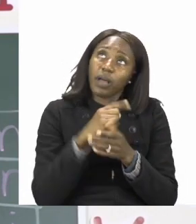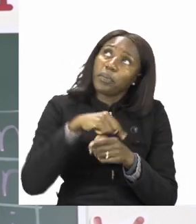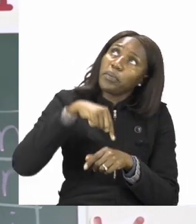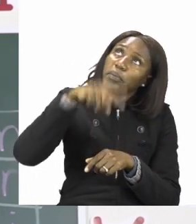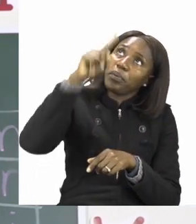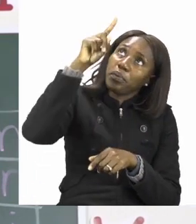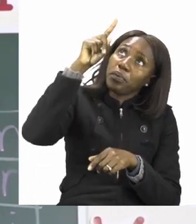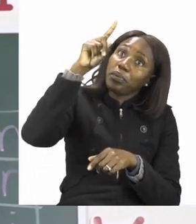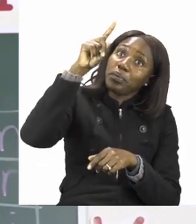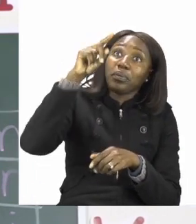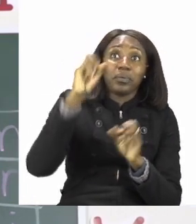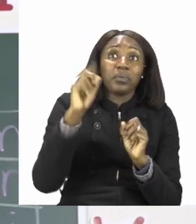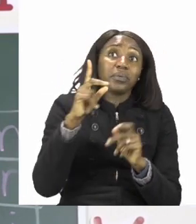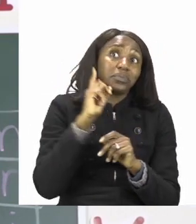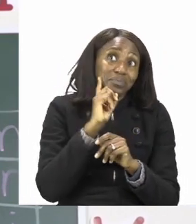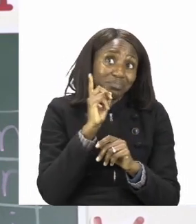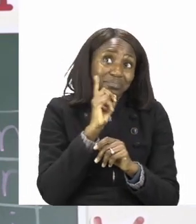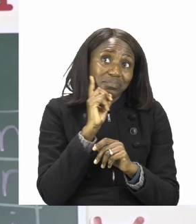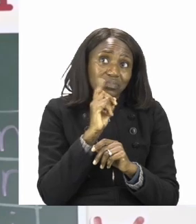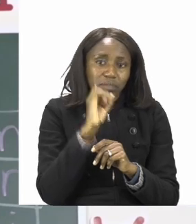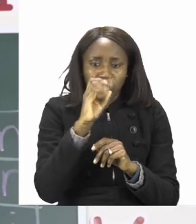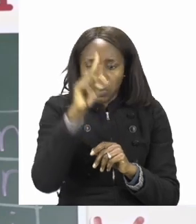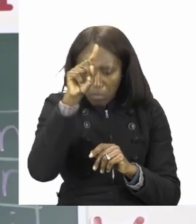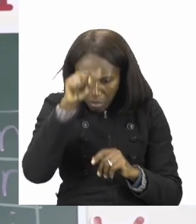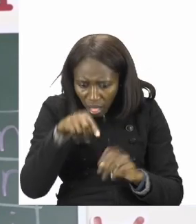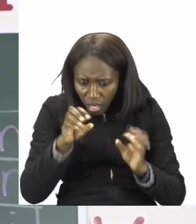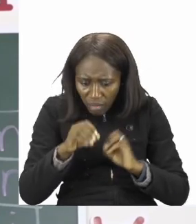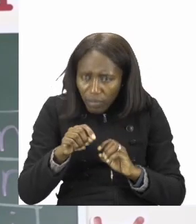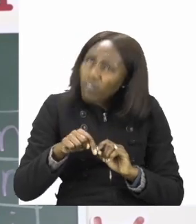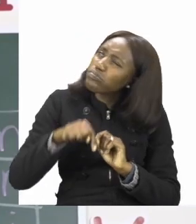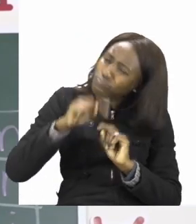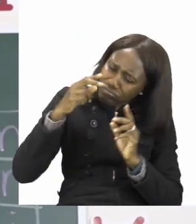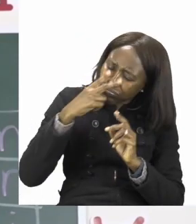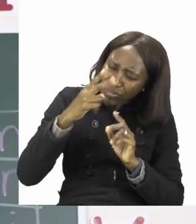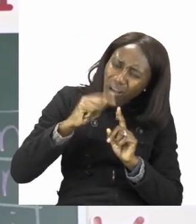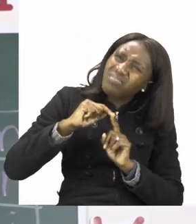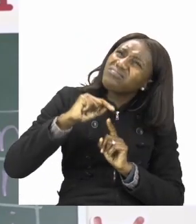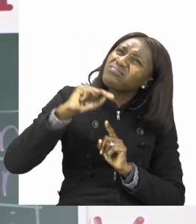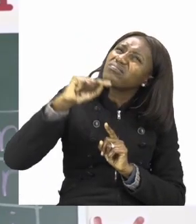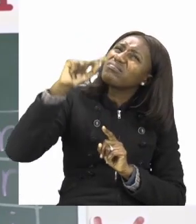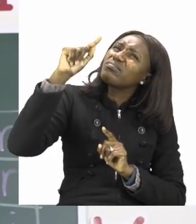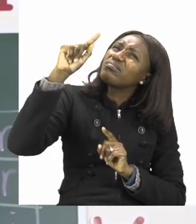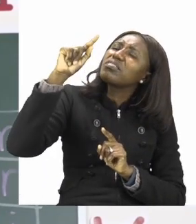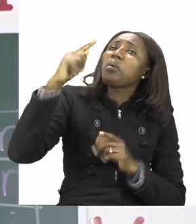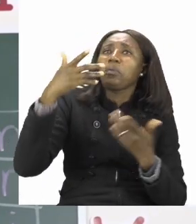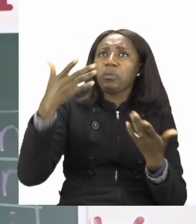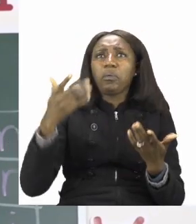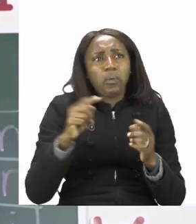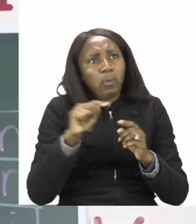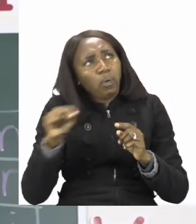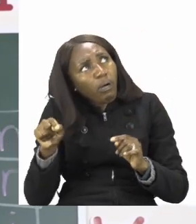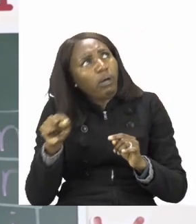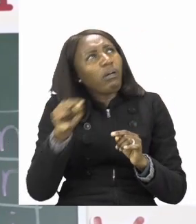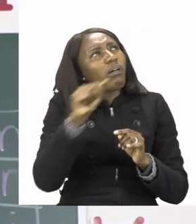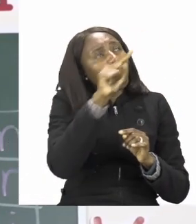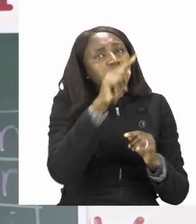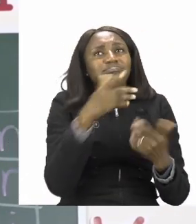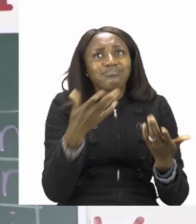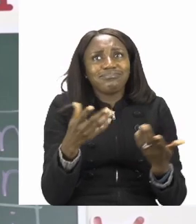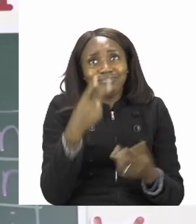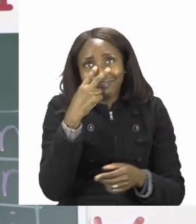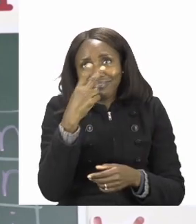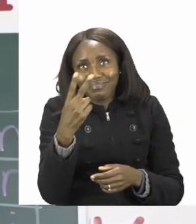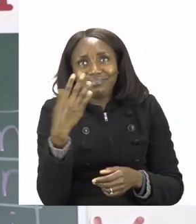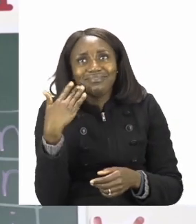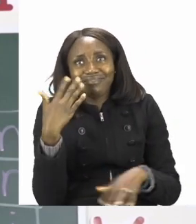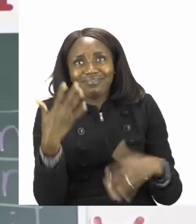be reversed. So if you can't find a word the first time, try and look for it the other way around. I'll see you when you're